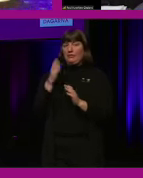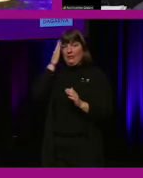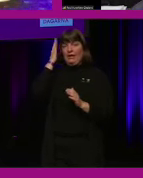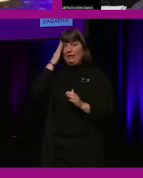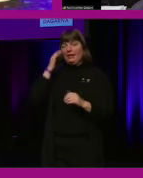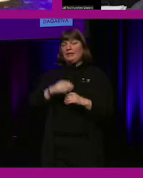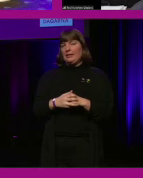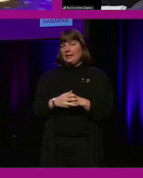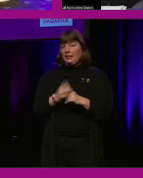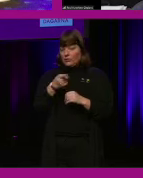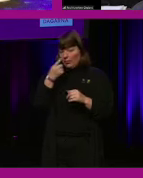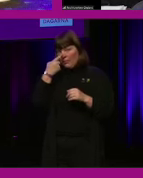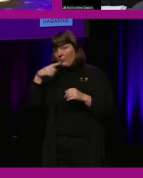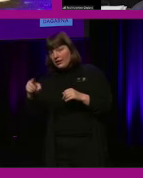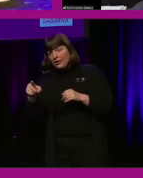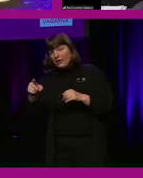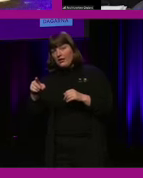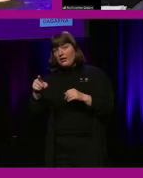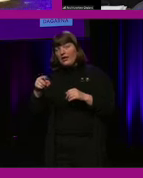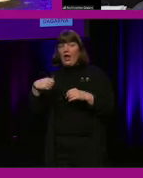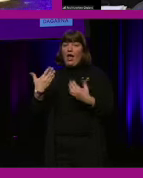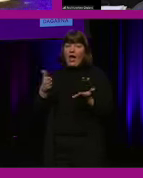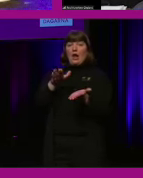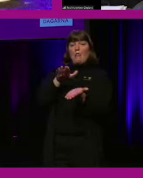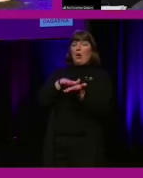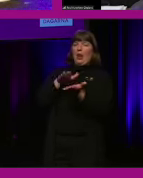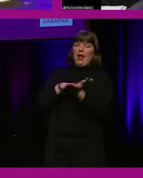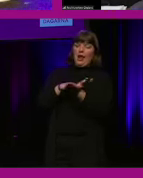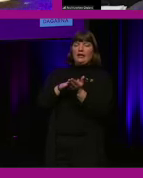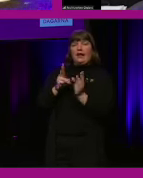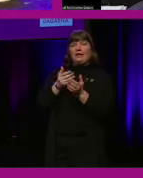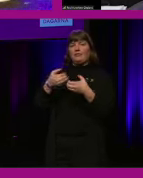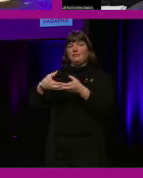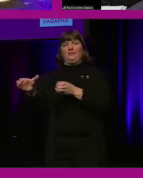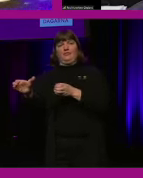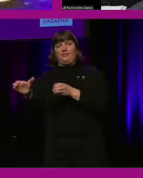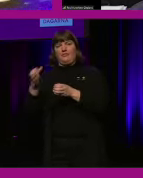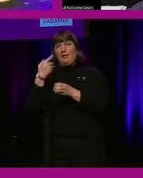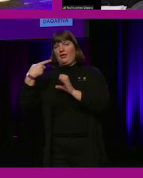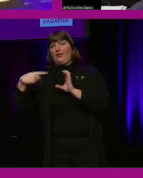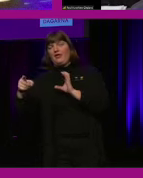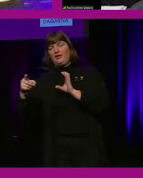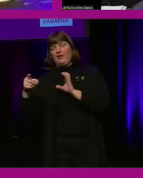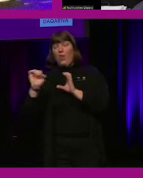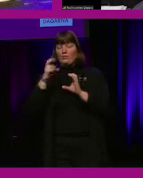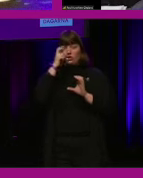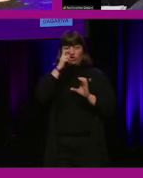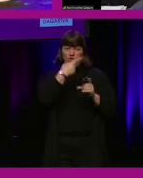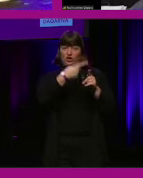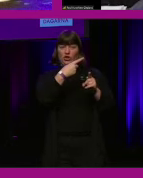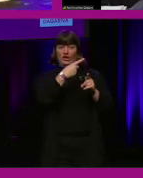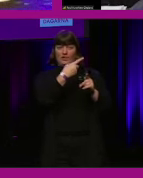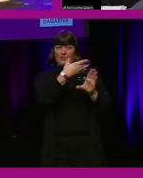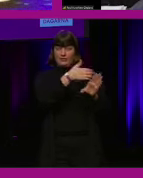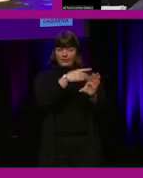those affected are popular or unpopular, whether those affected are visible or